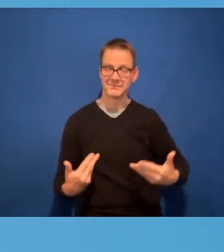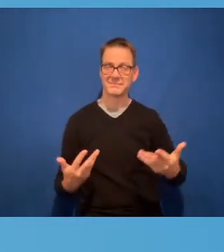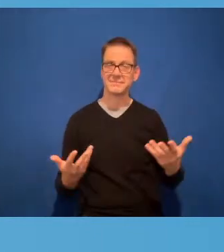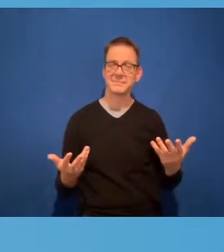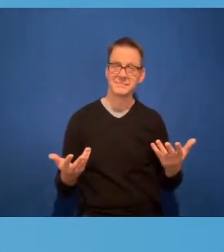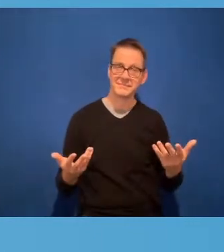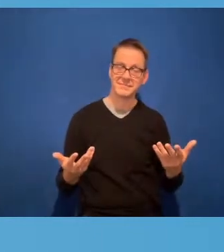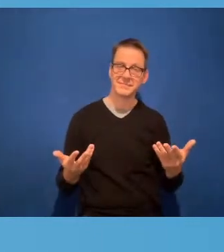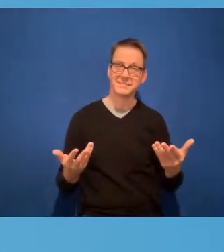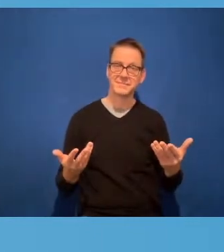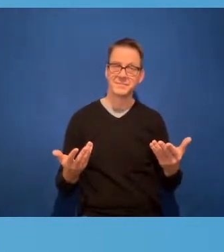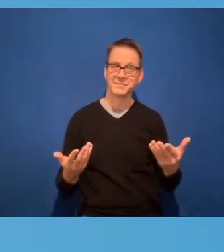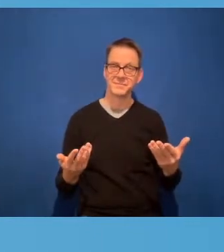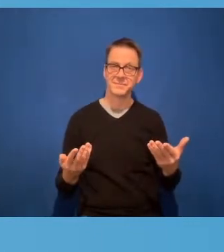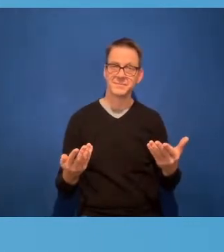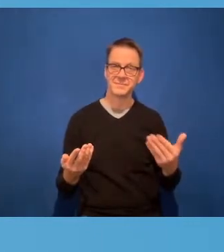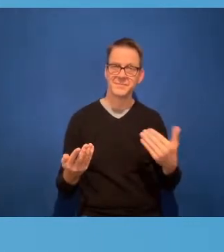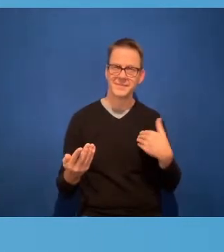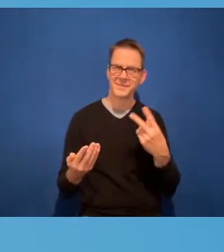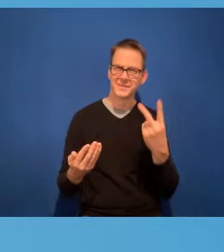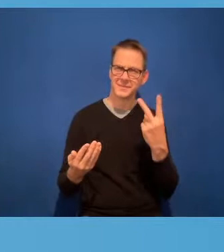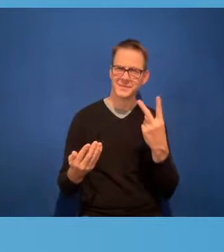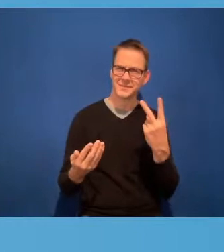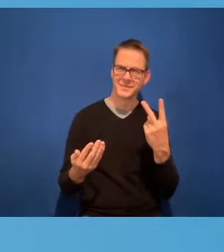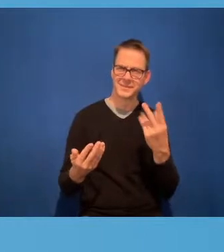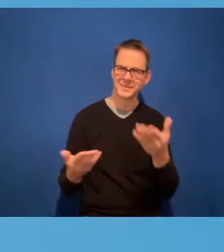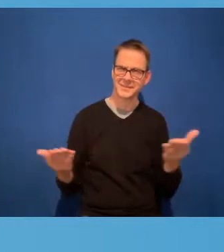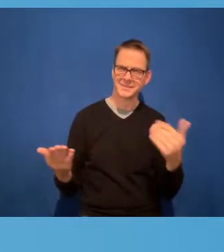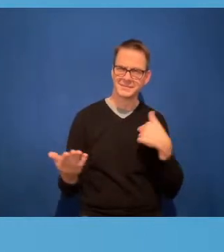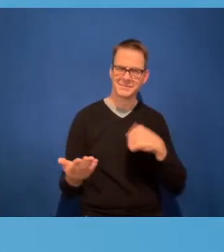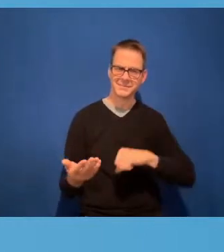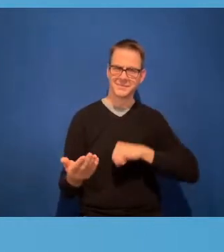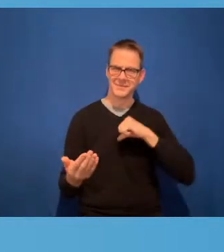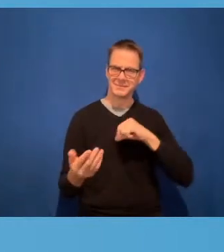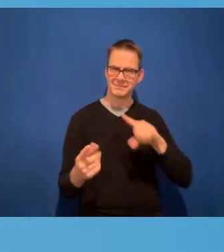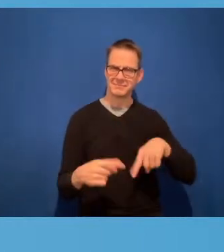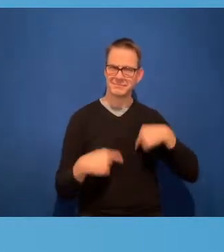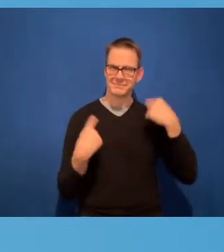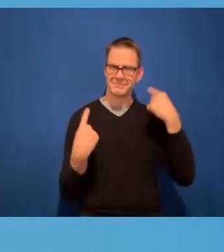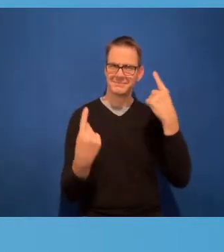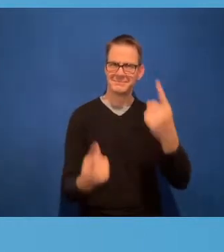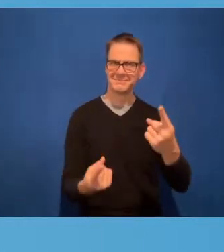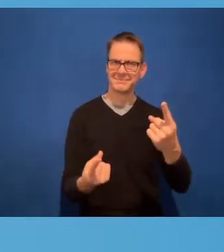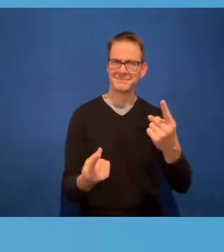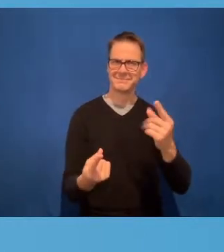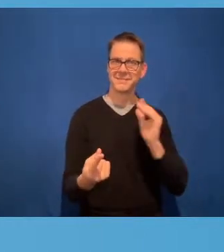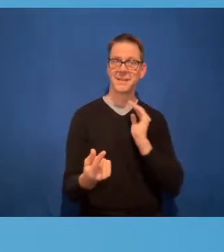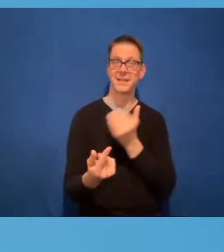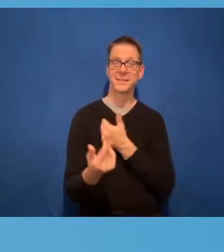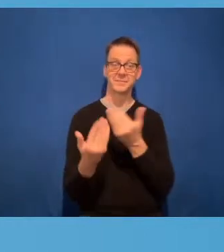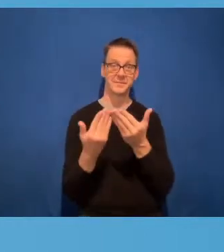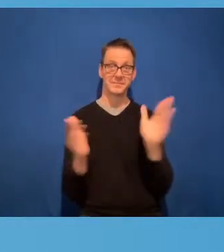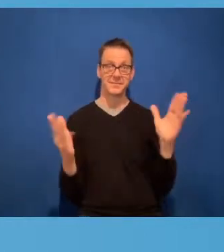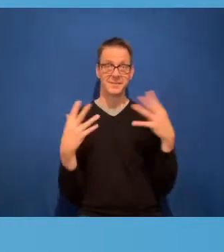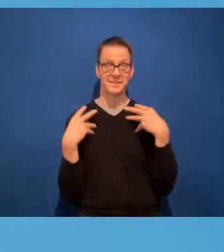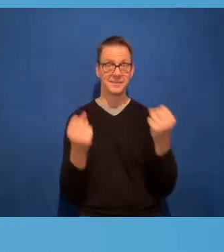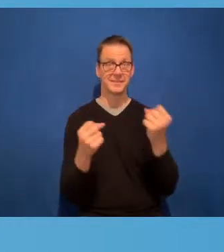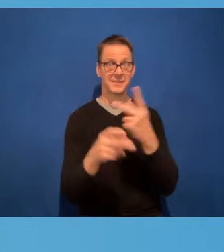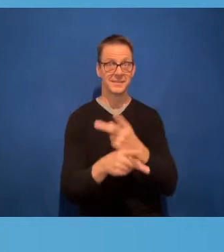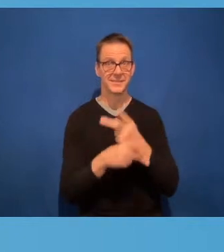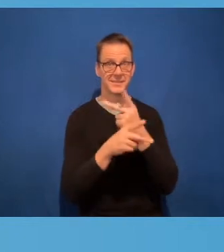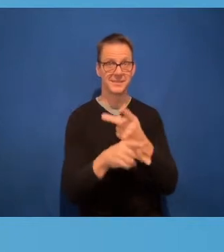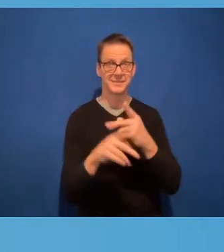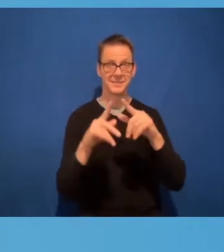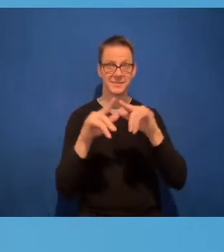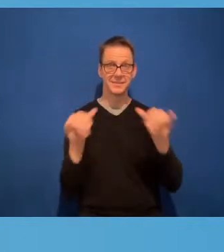most proud of is our public healthcare system and our